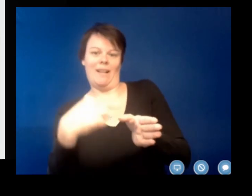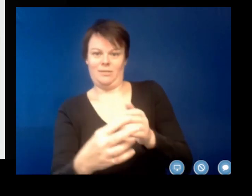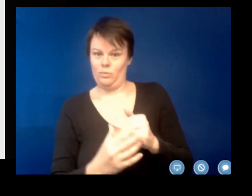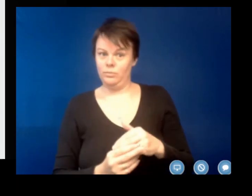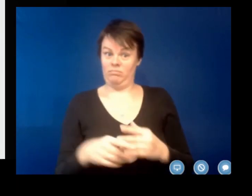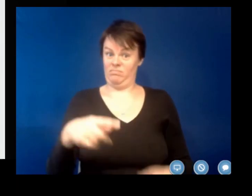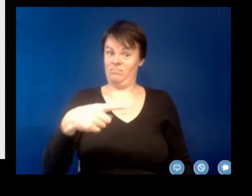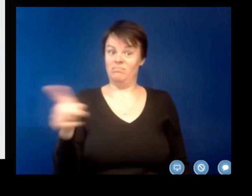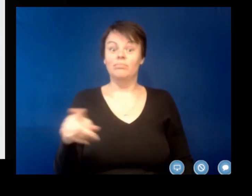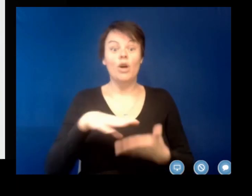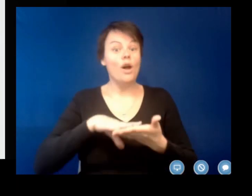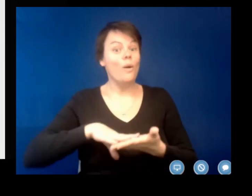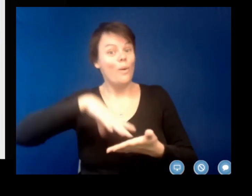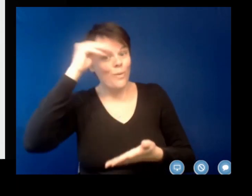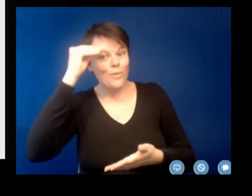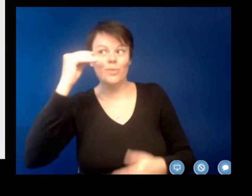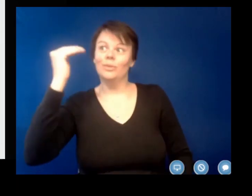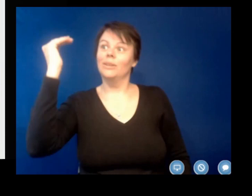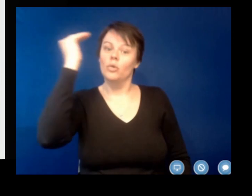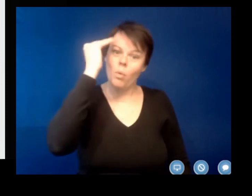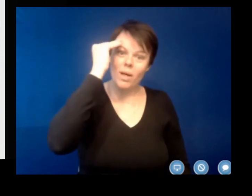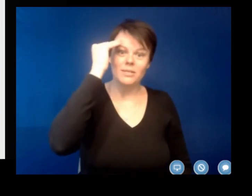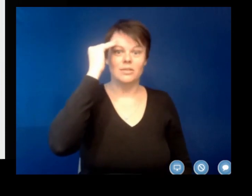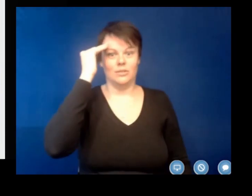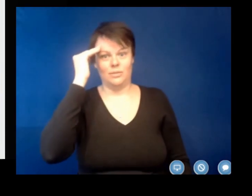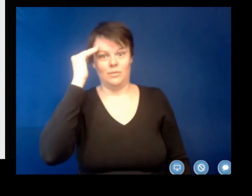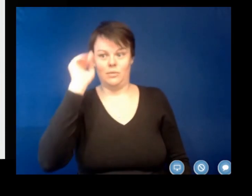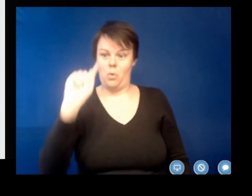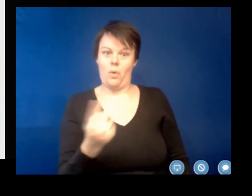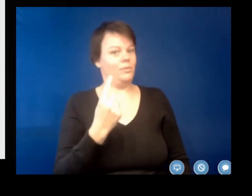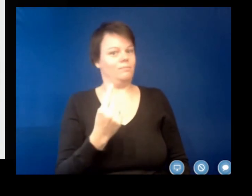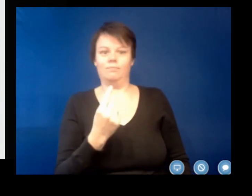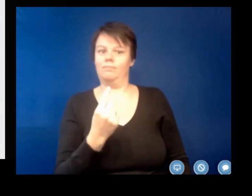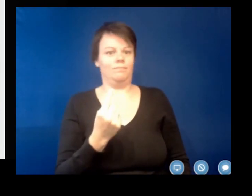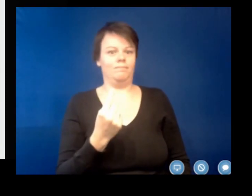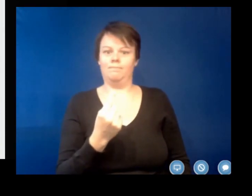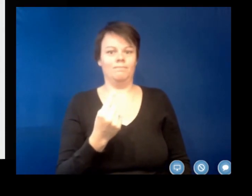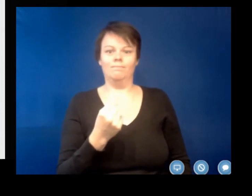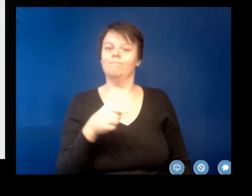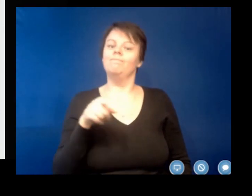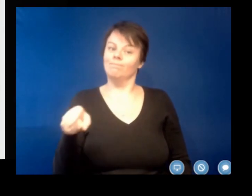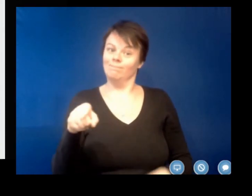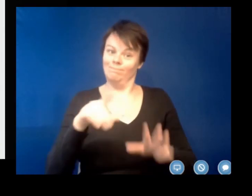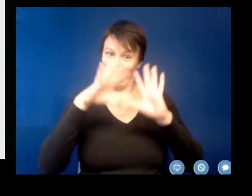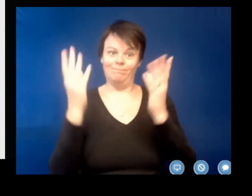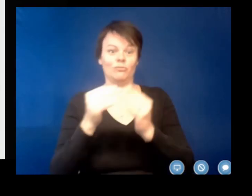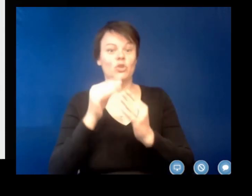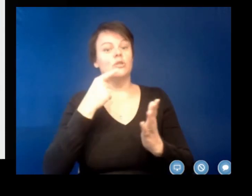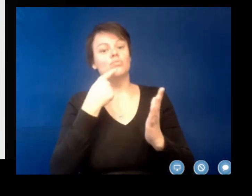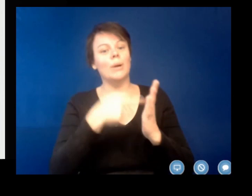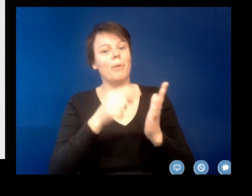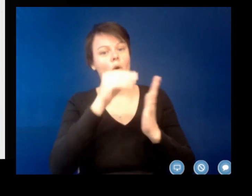social relations and old and so on. It was independent from coming from the south or coming from the north, and it